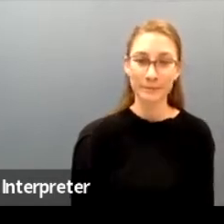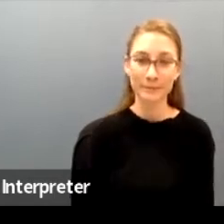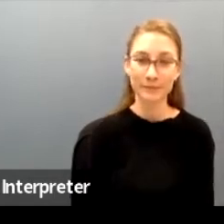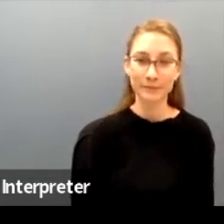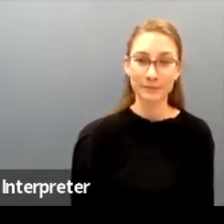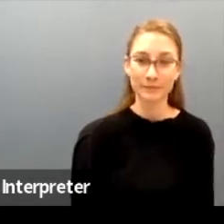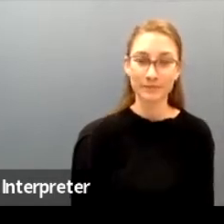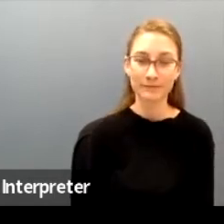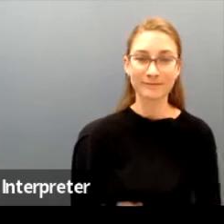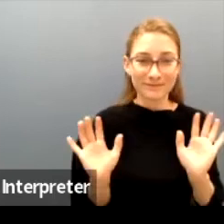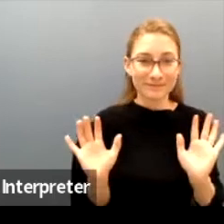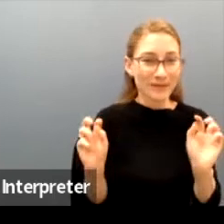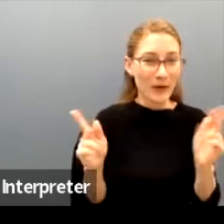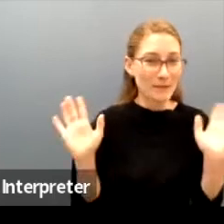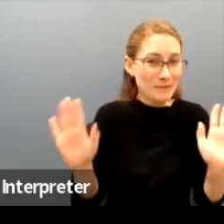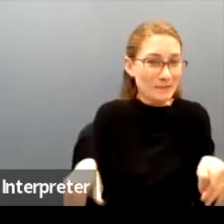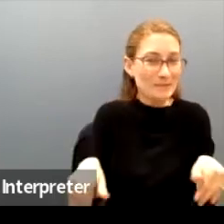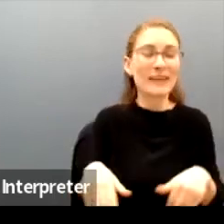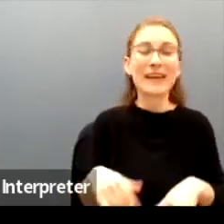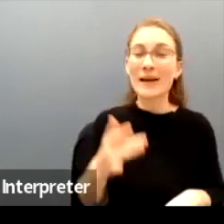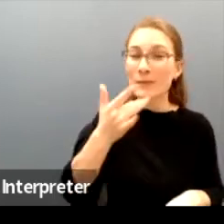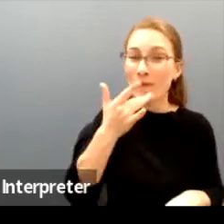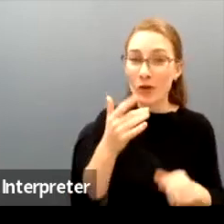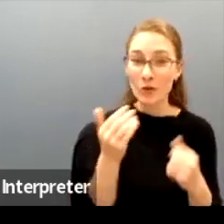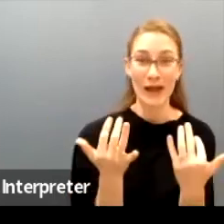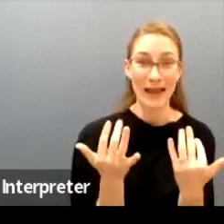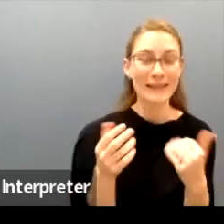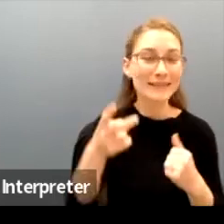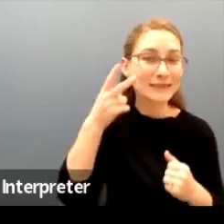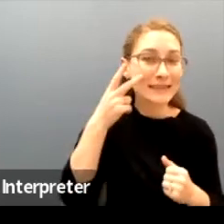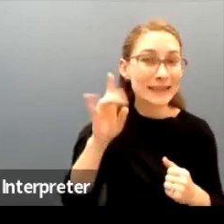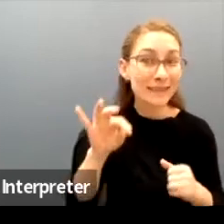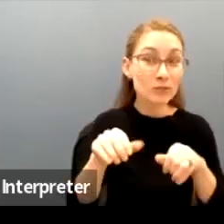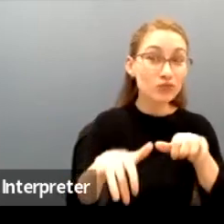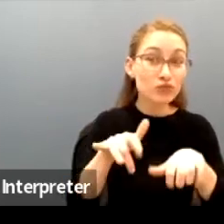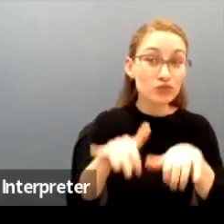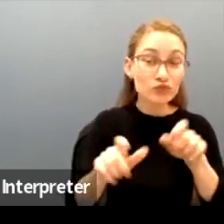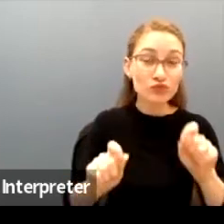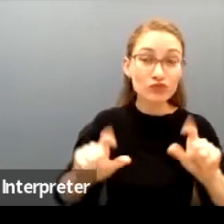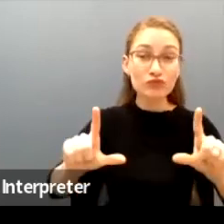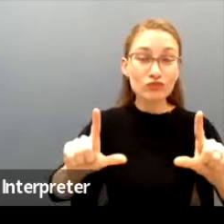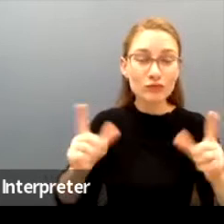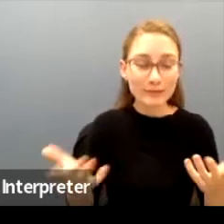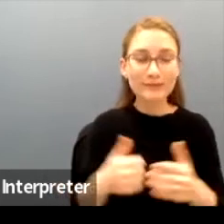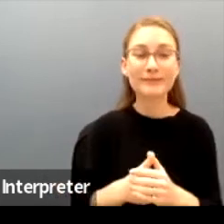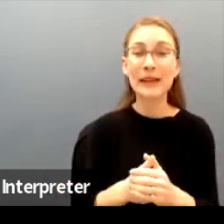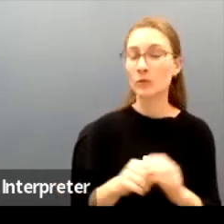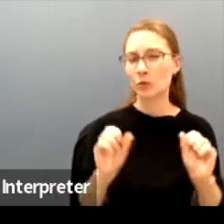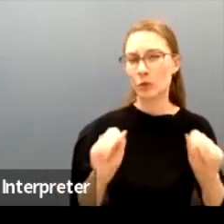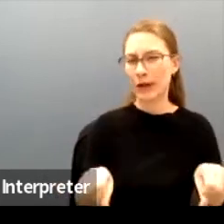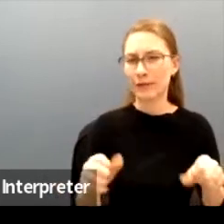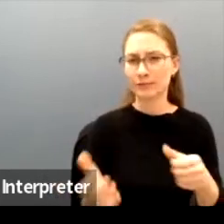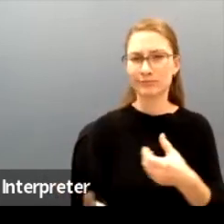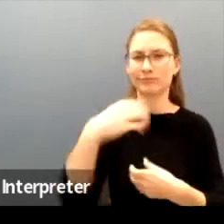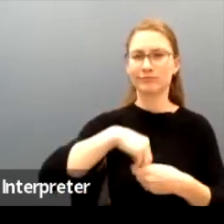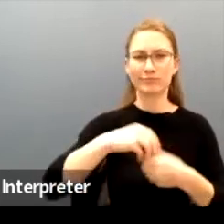All right, no worries. I like to give some time just in case anyone's typing. Again, like I said, feel free to jump in whenever you want. I will explain